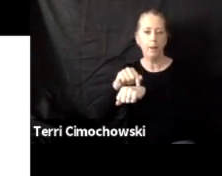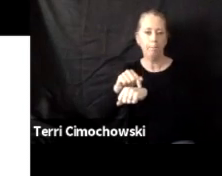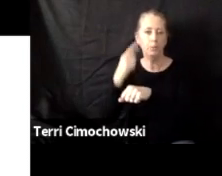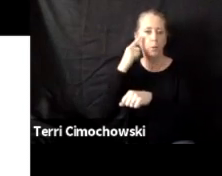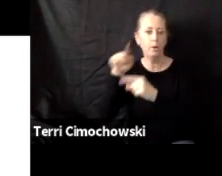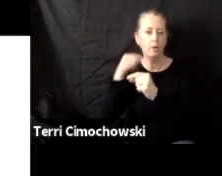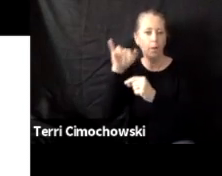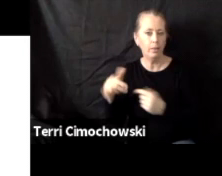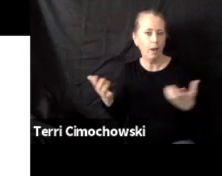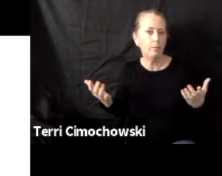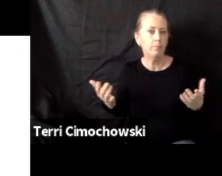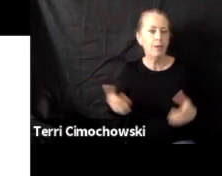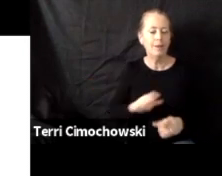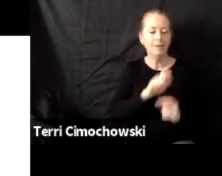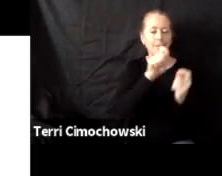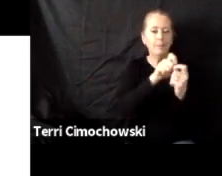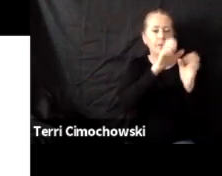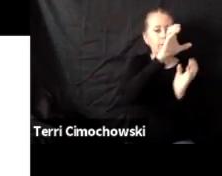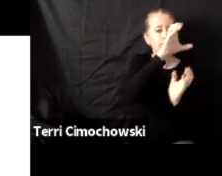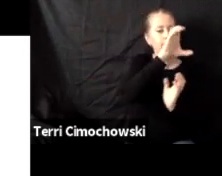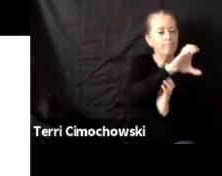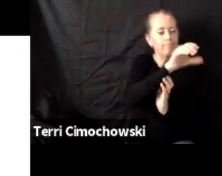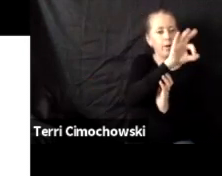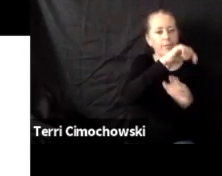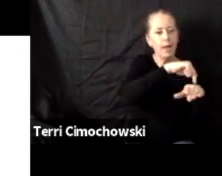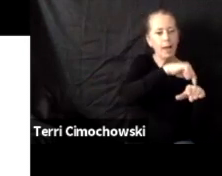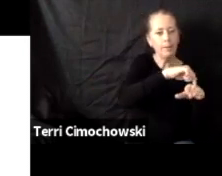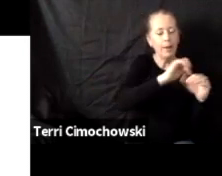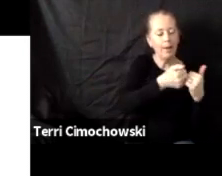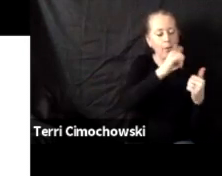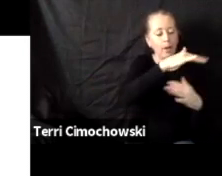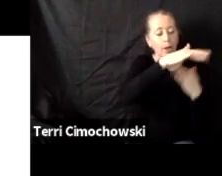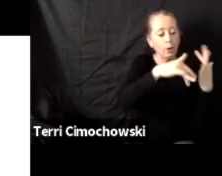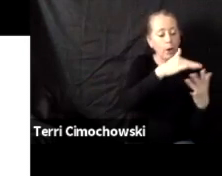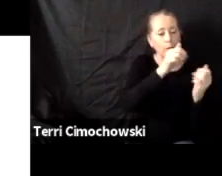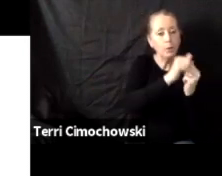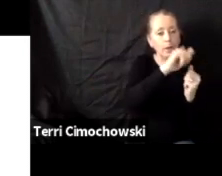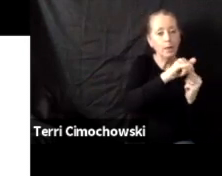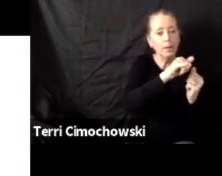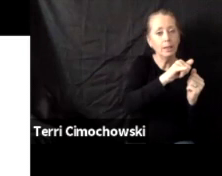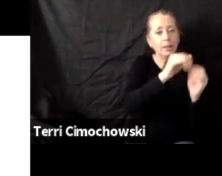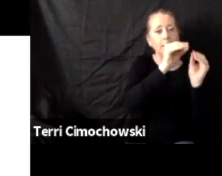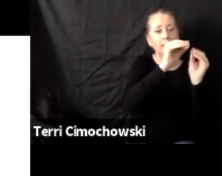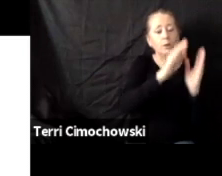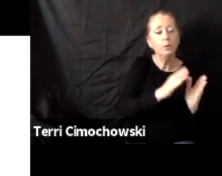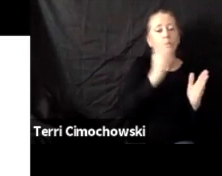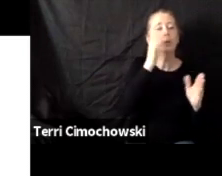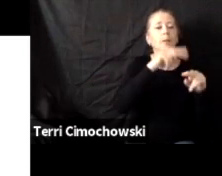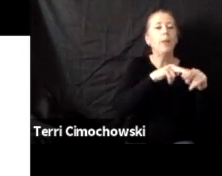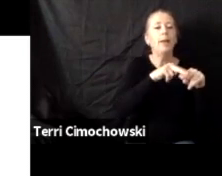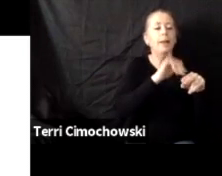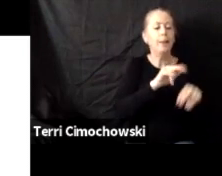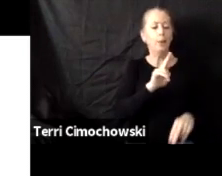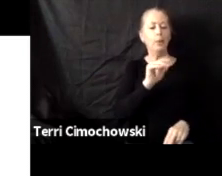about that, it's a block of time, and how your student interacts with the teacher is really dependent on the unit that they're in, or how